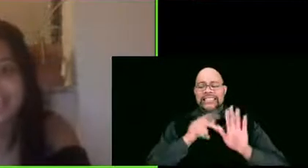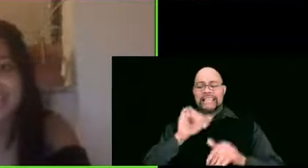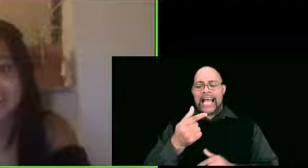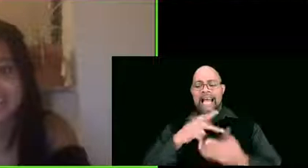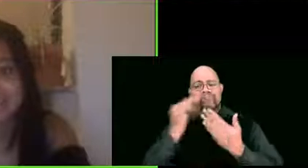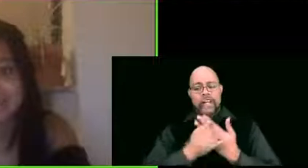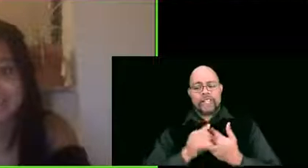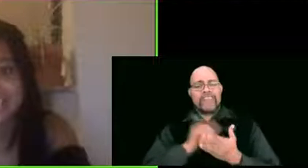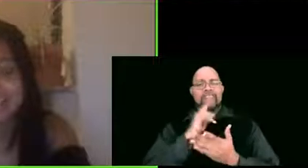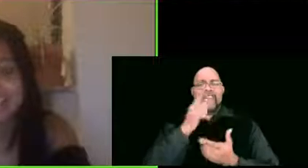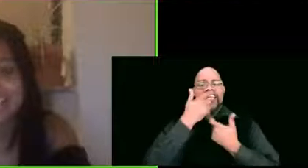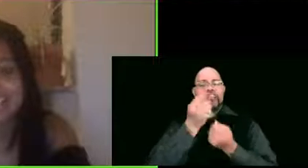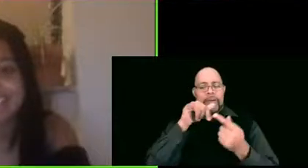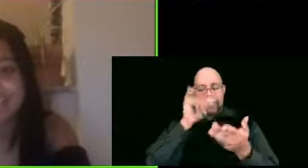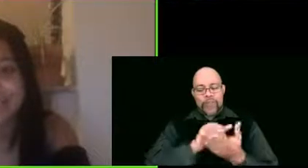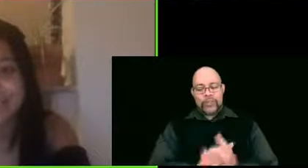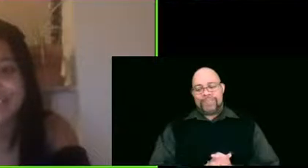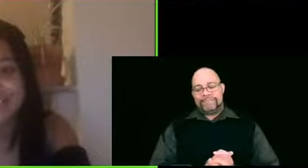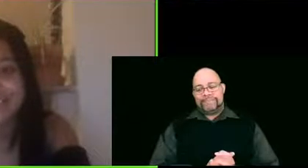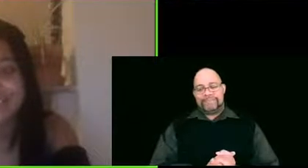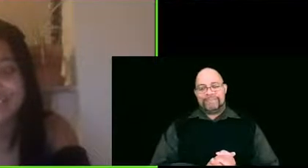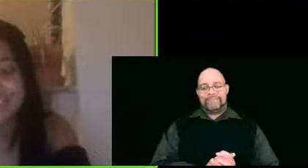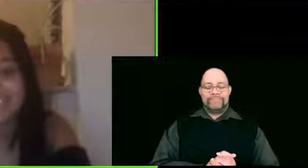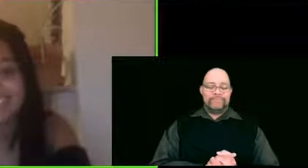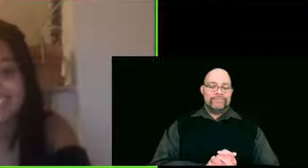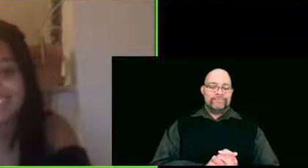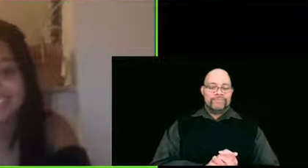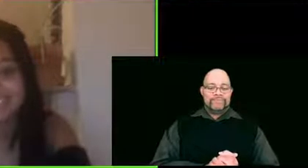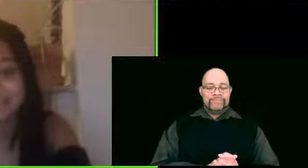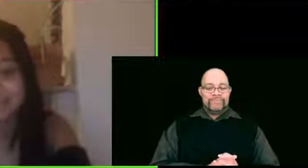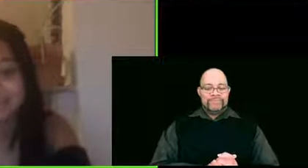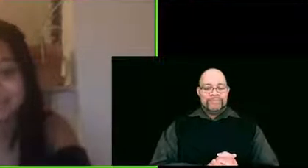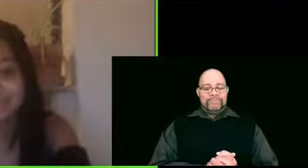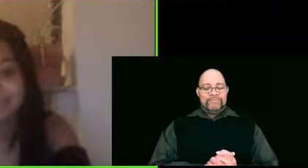I think for me, there's just there's something really interesting about those.